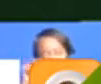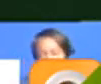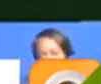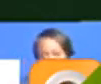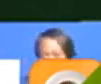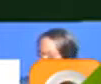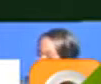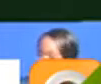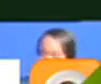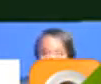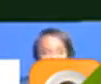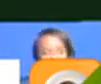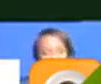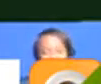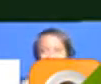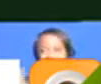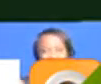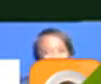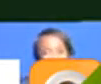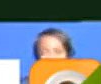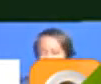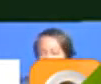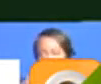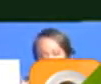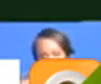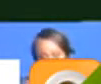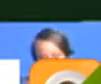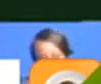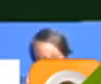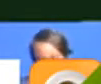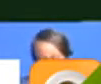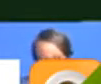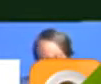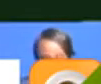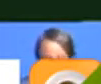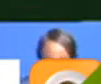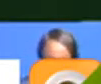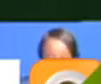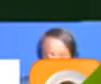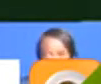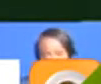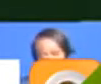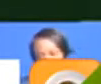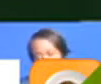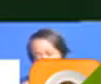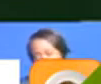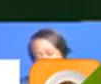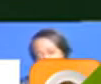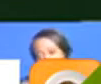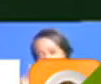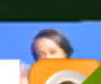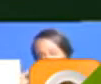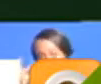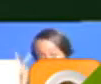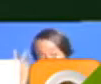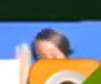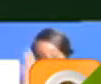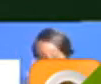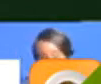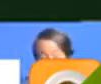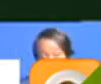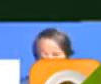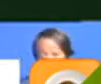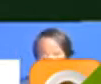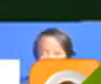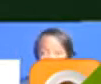ethnicity from the equation of the leadership or governance of the Republic of Kenya. And that is, we are going to